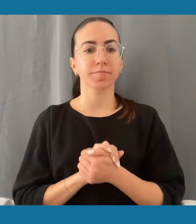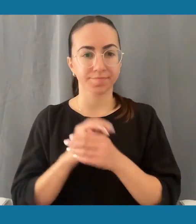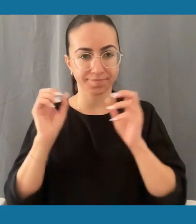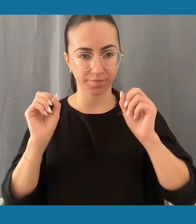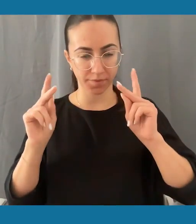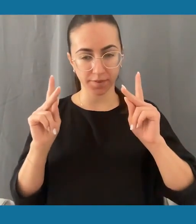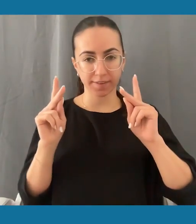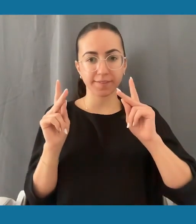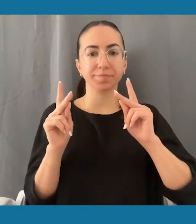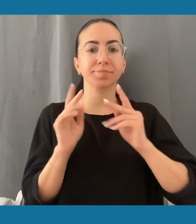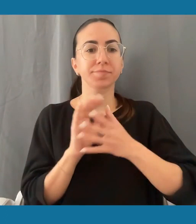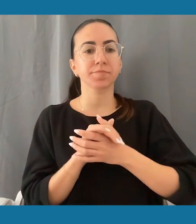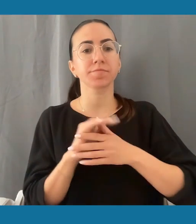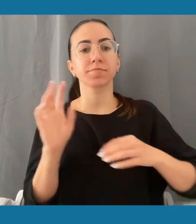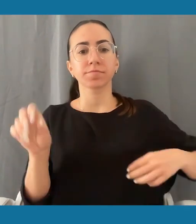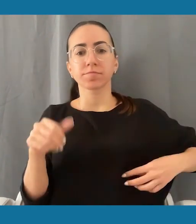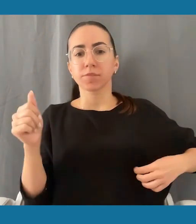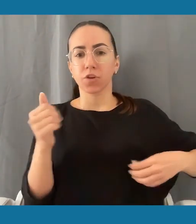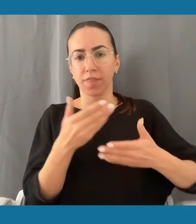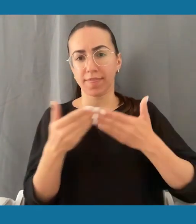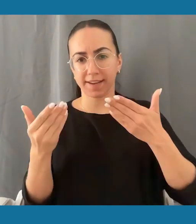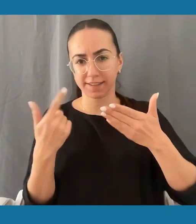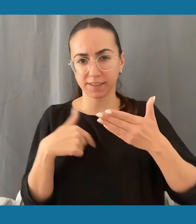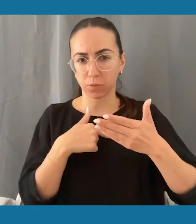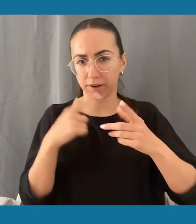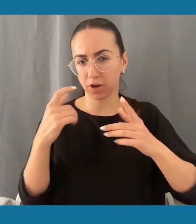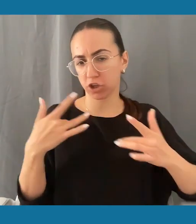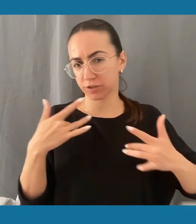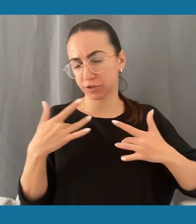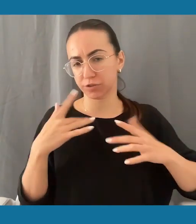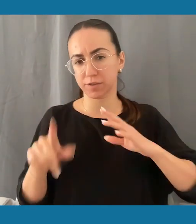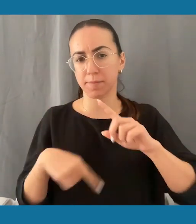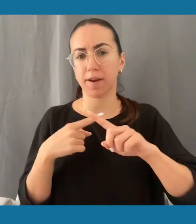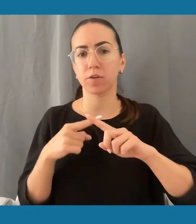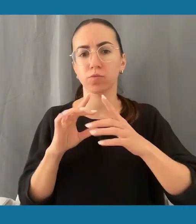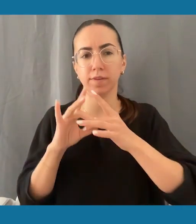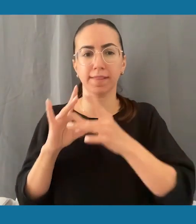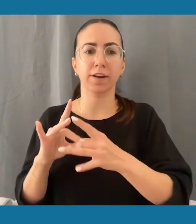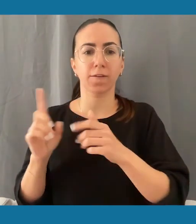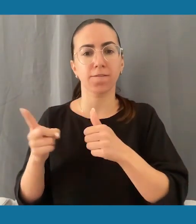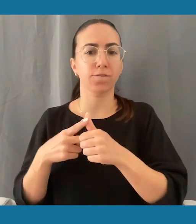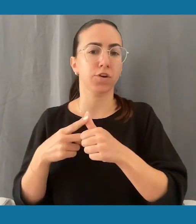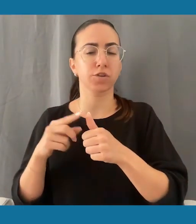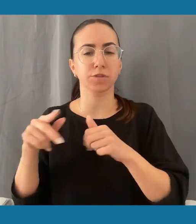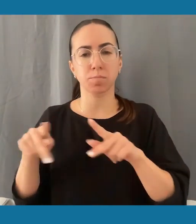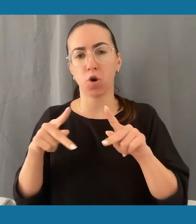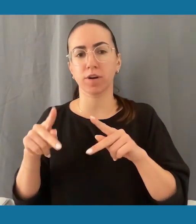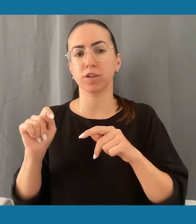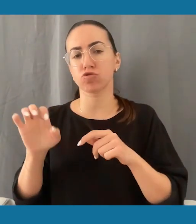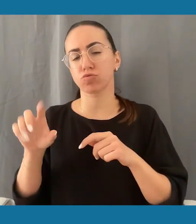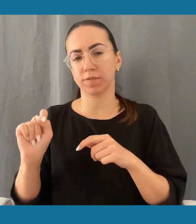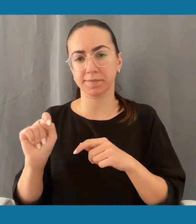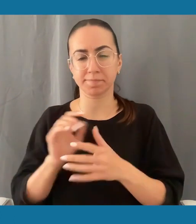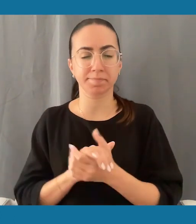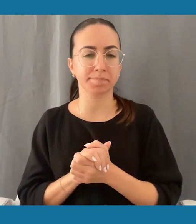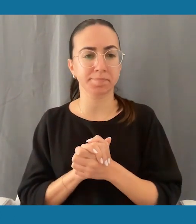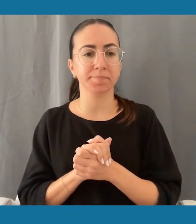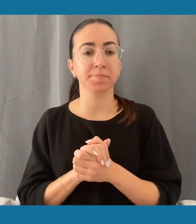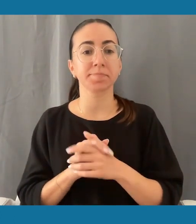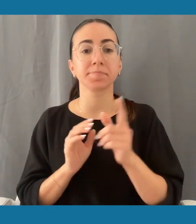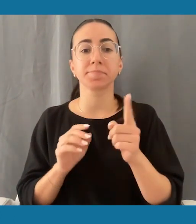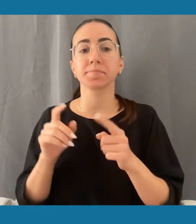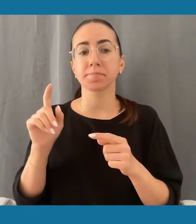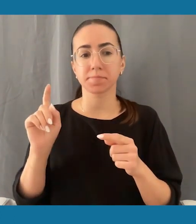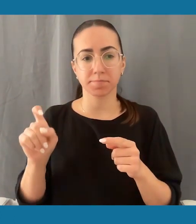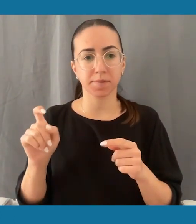Okay. So other parameters we're concerned about when we talk about first party trusts. First, this trust